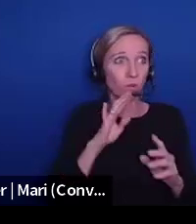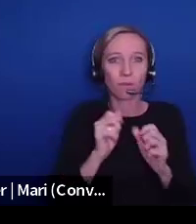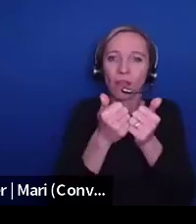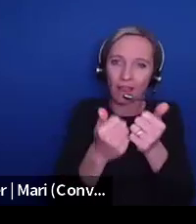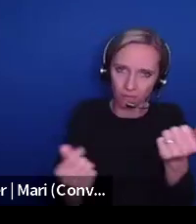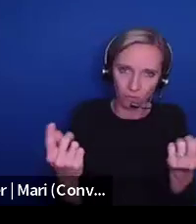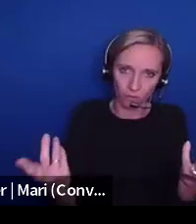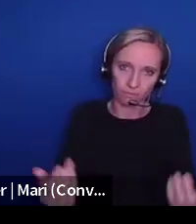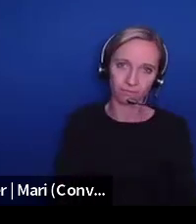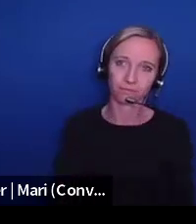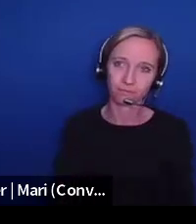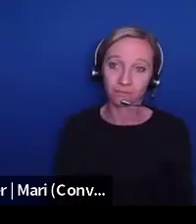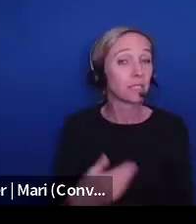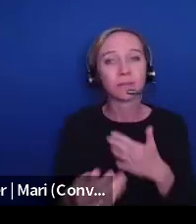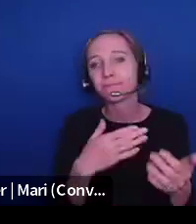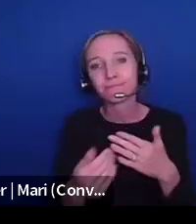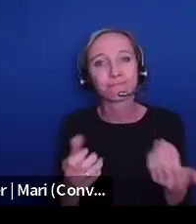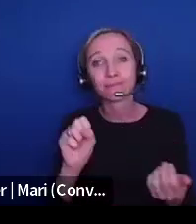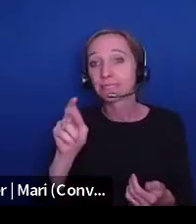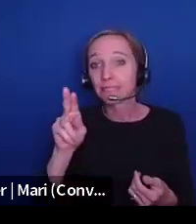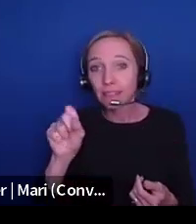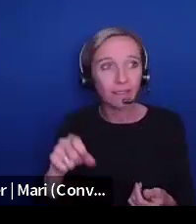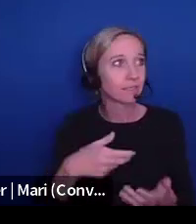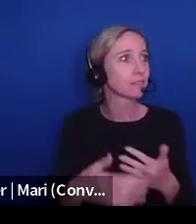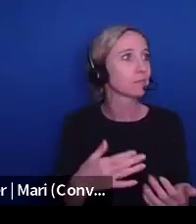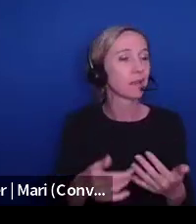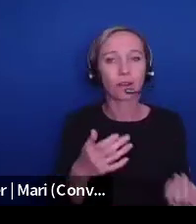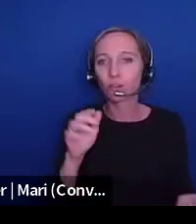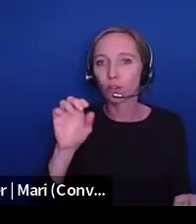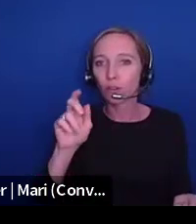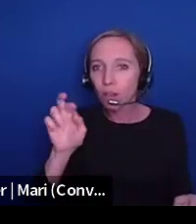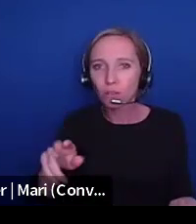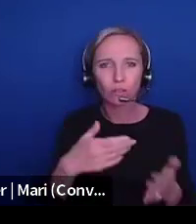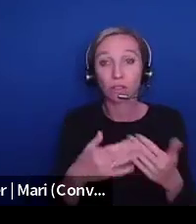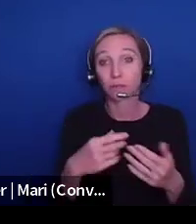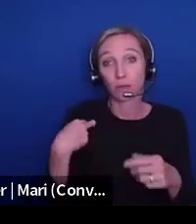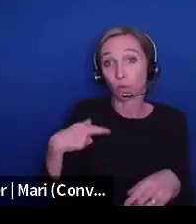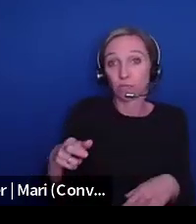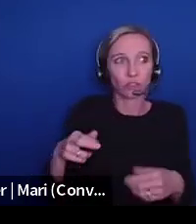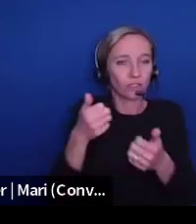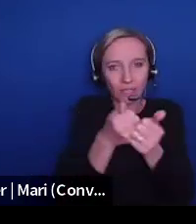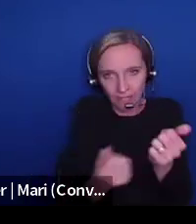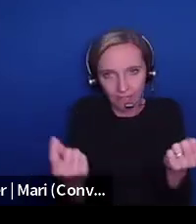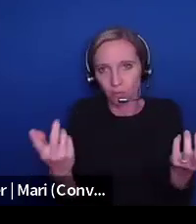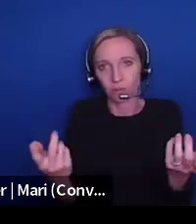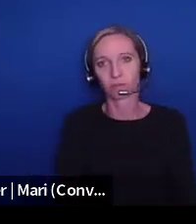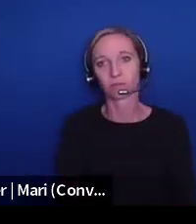everyone, regardless of status, regardless of color, regardless of religion. It's anybody.